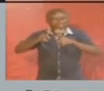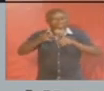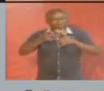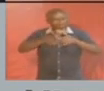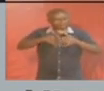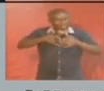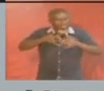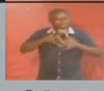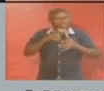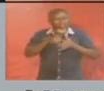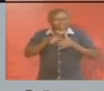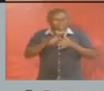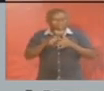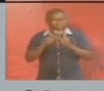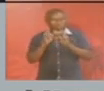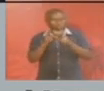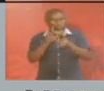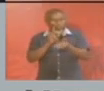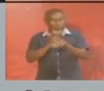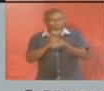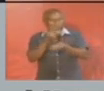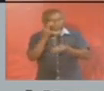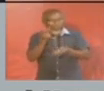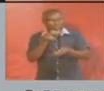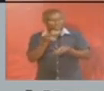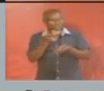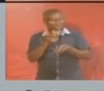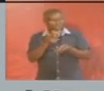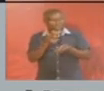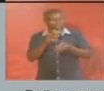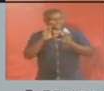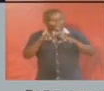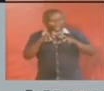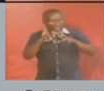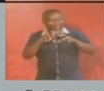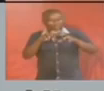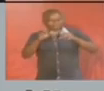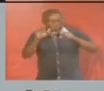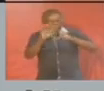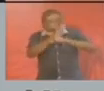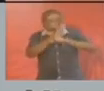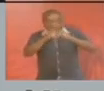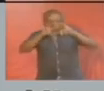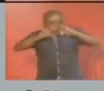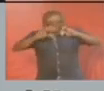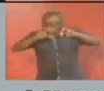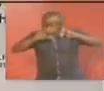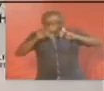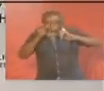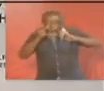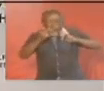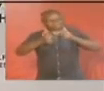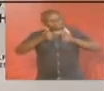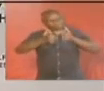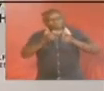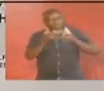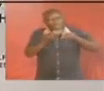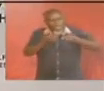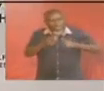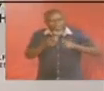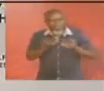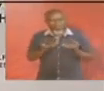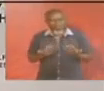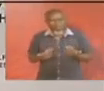your healthcare practitioner and let them do a full assessment so that we have the advice going forward. Huh? Thank you